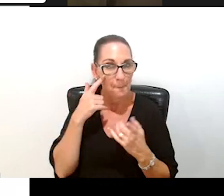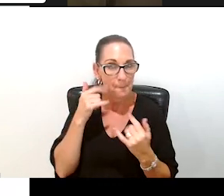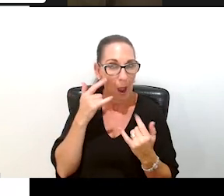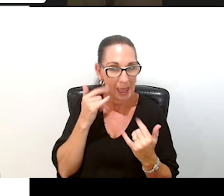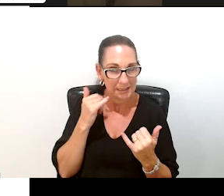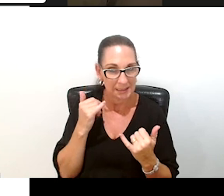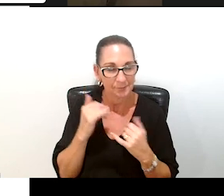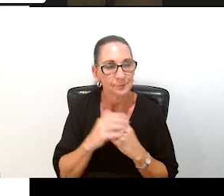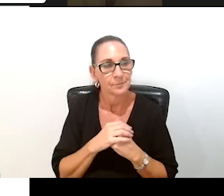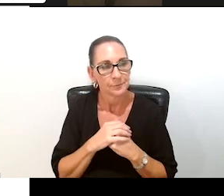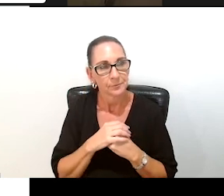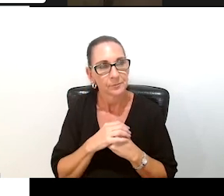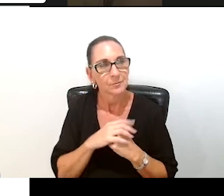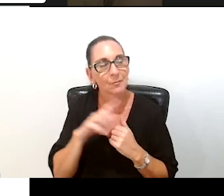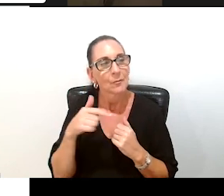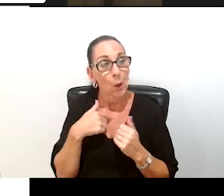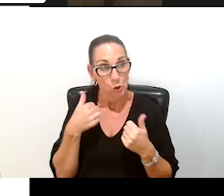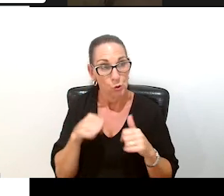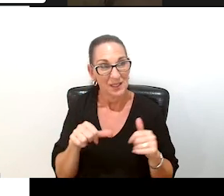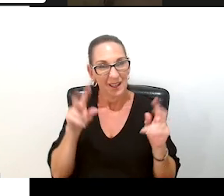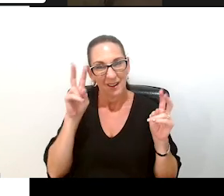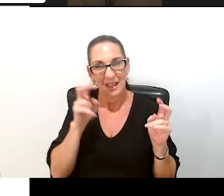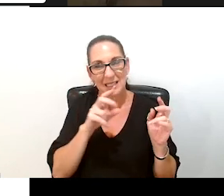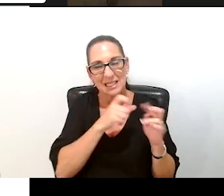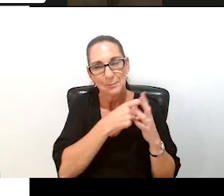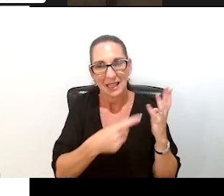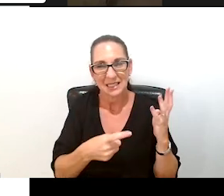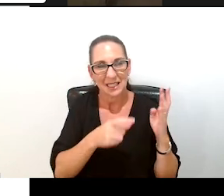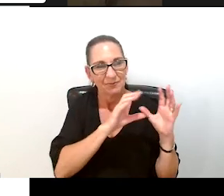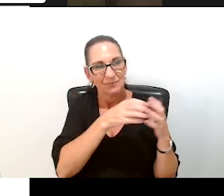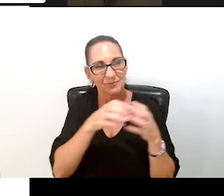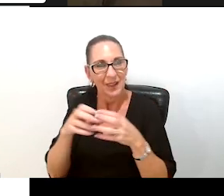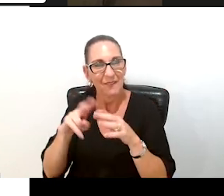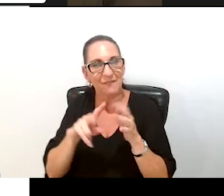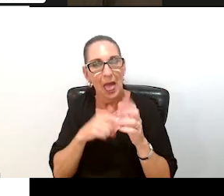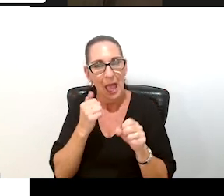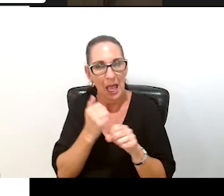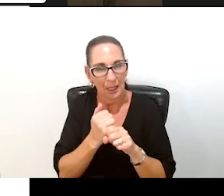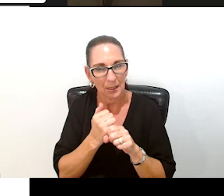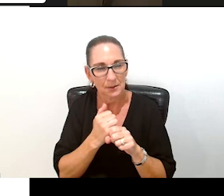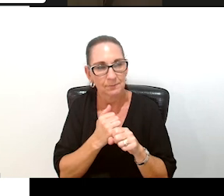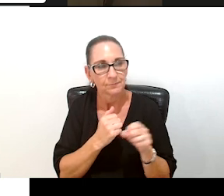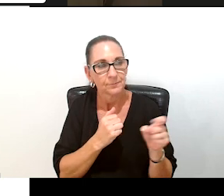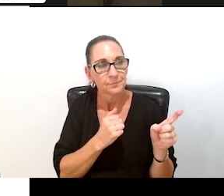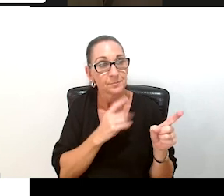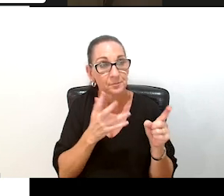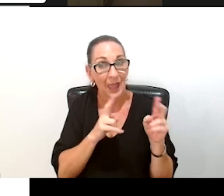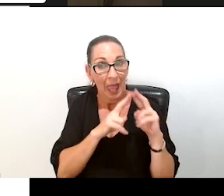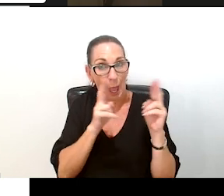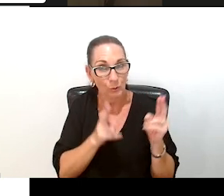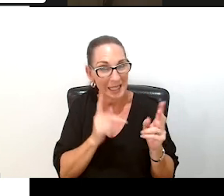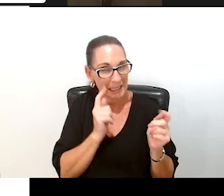Using those disability flags and a whole range of different data sets, the housing